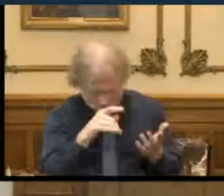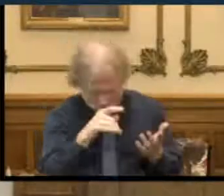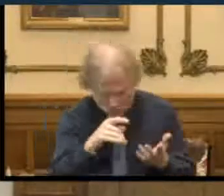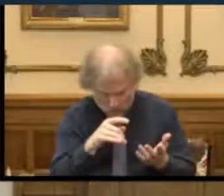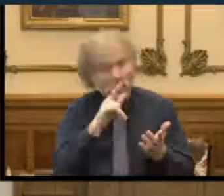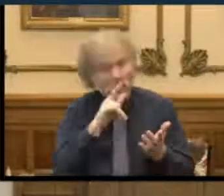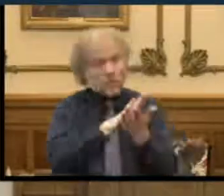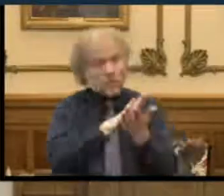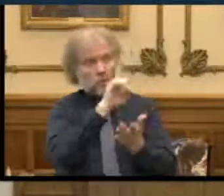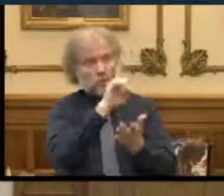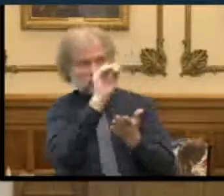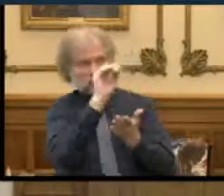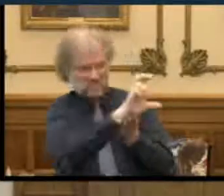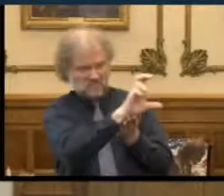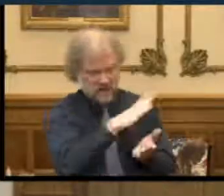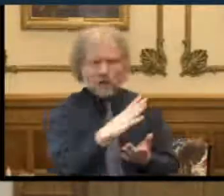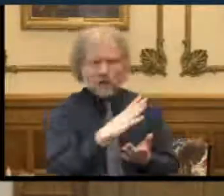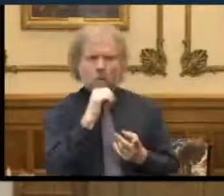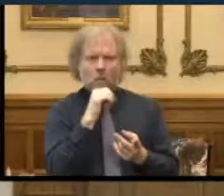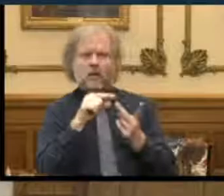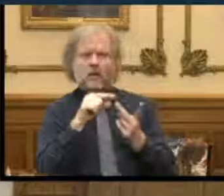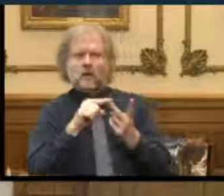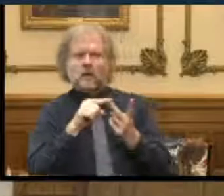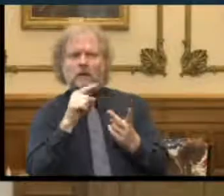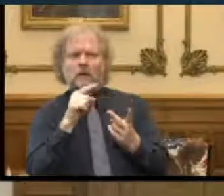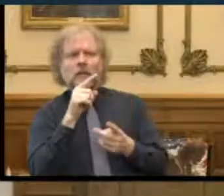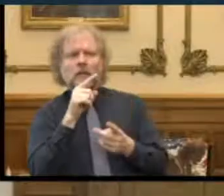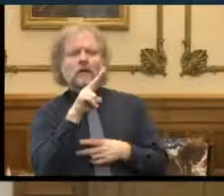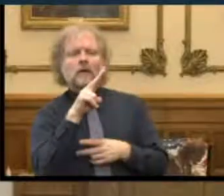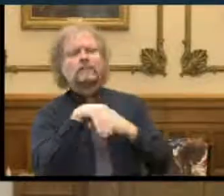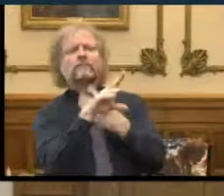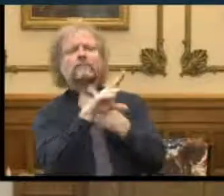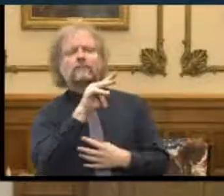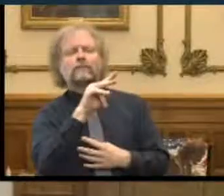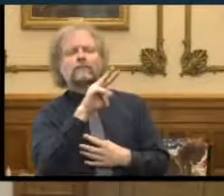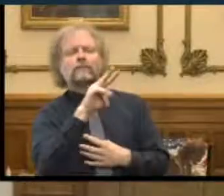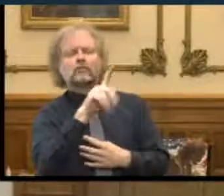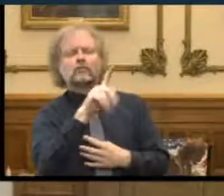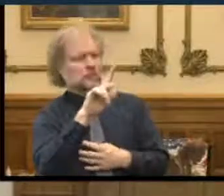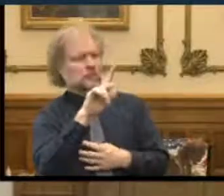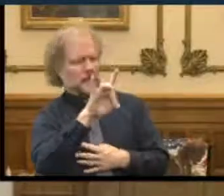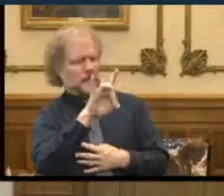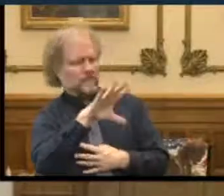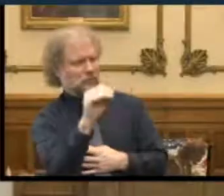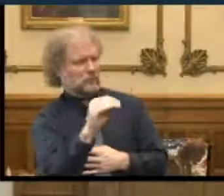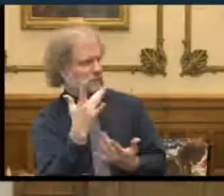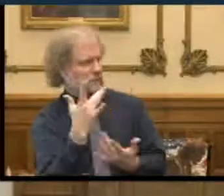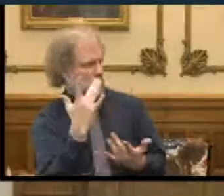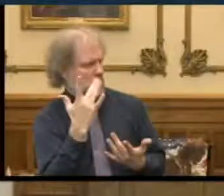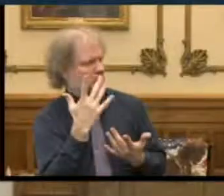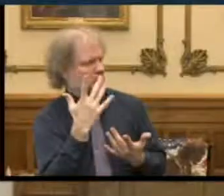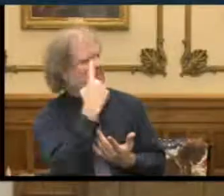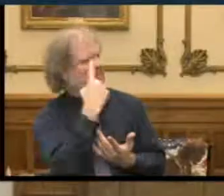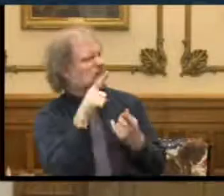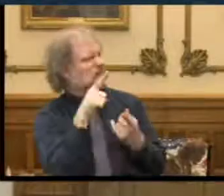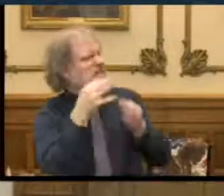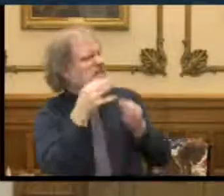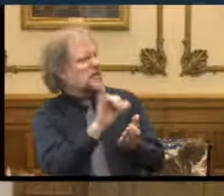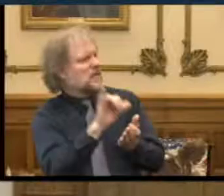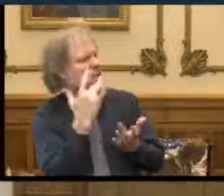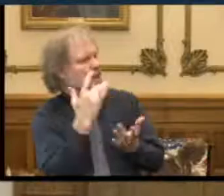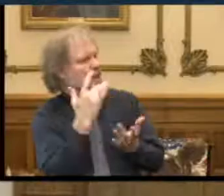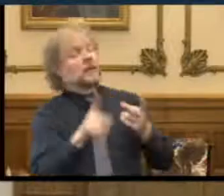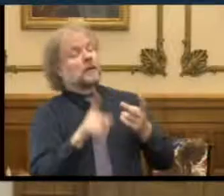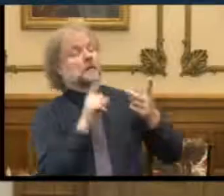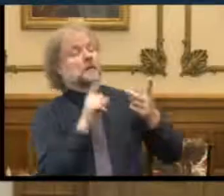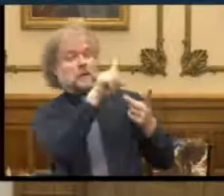100% of their funding, but why not do the same thing for virtual schools? Why do they only get 85%? What was the logic in that decision? And my